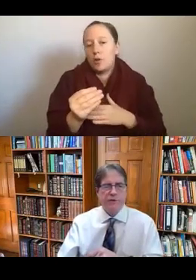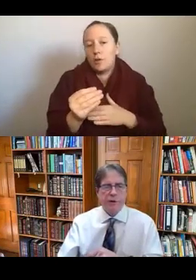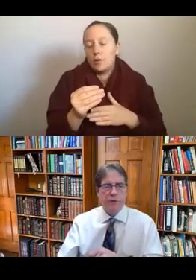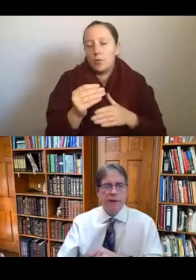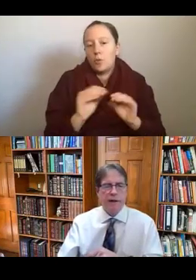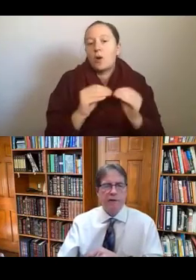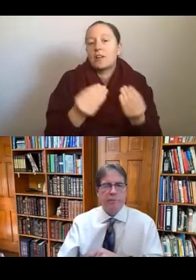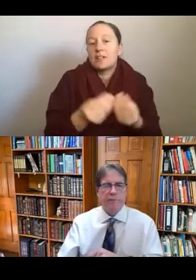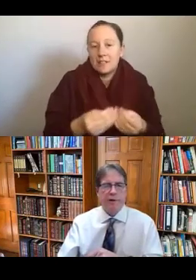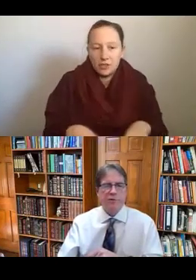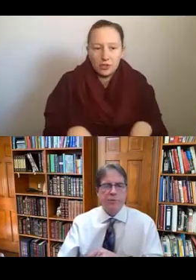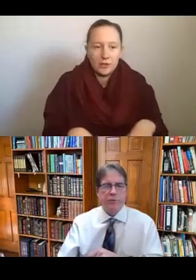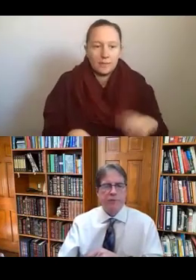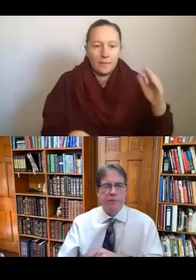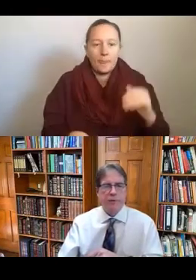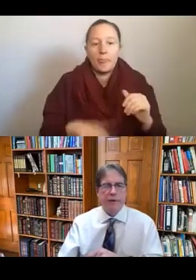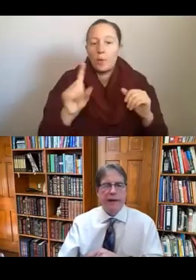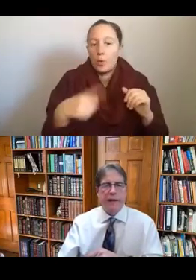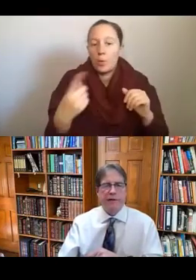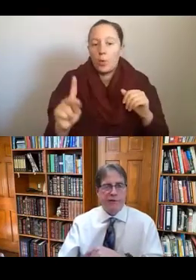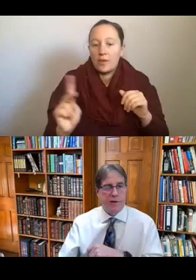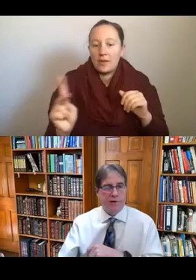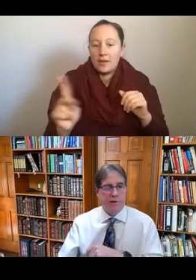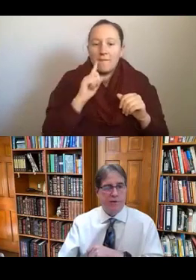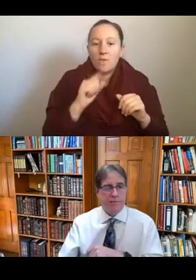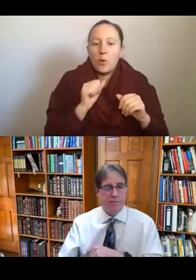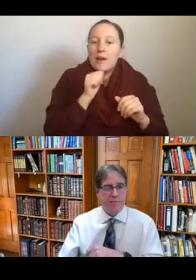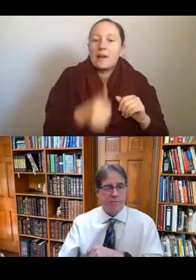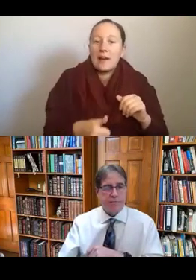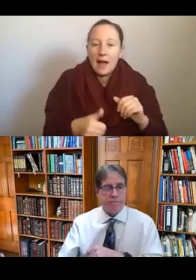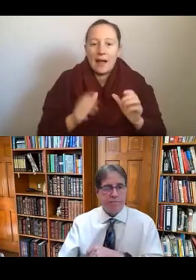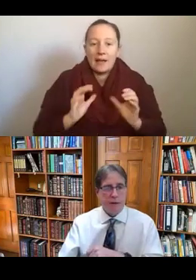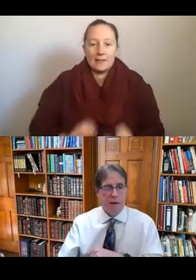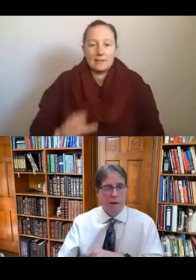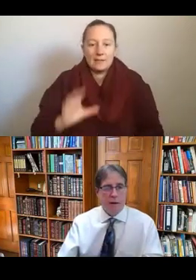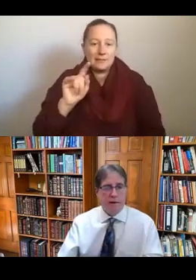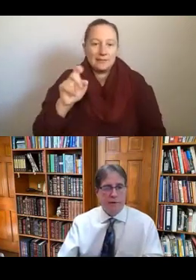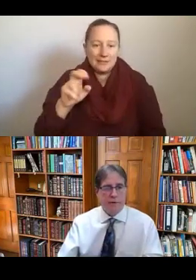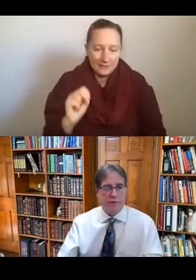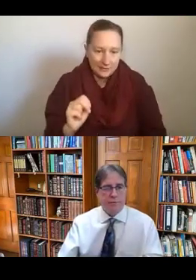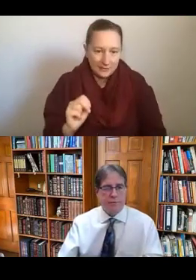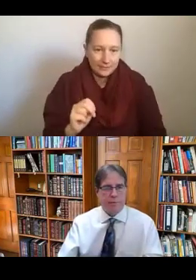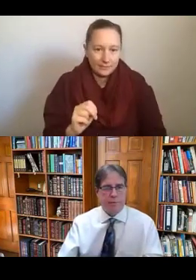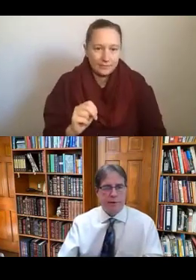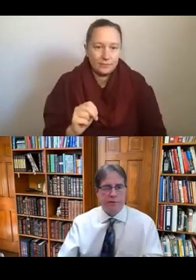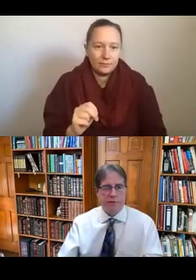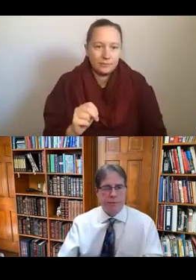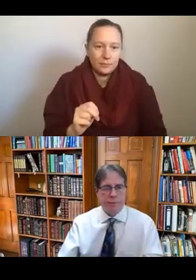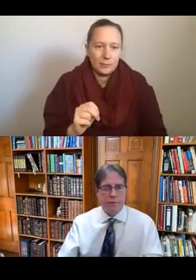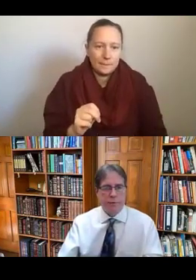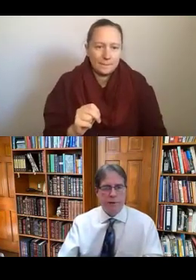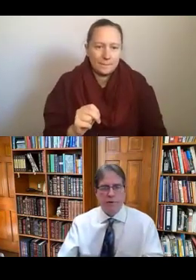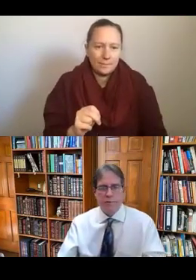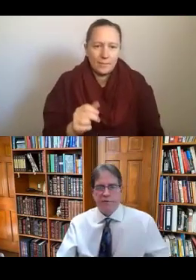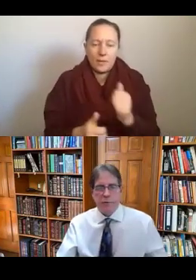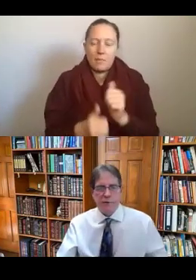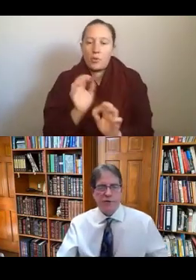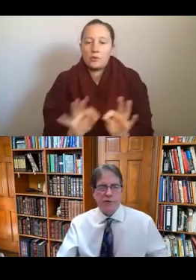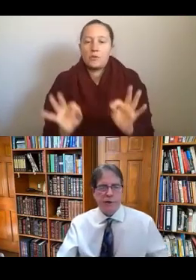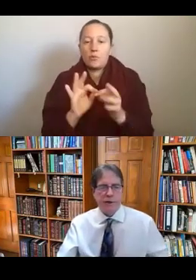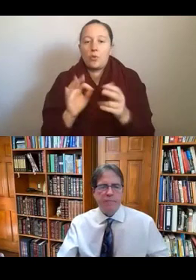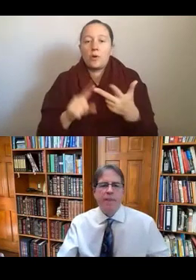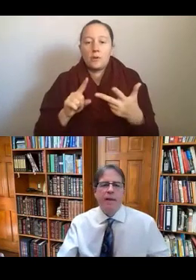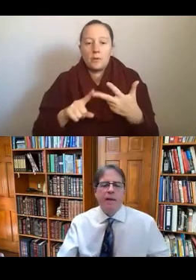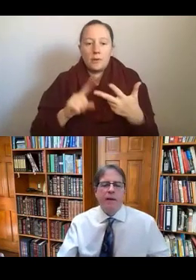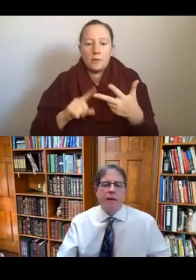This is the only K that provides support for non-citizens. And here's probably the most important one in terms of the